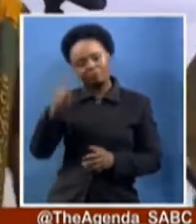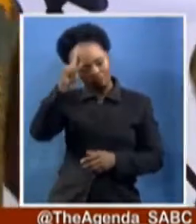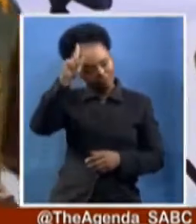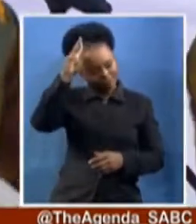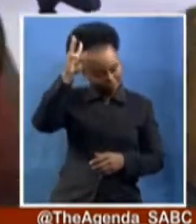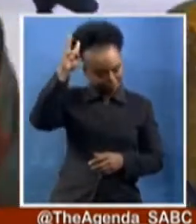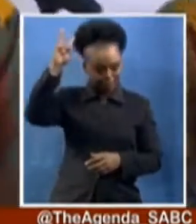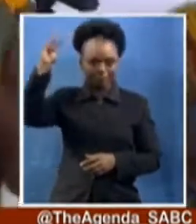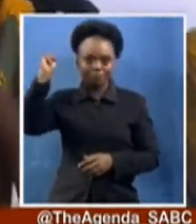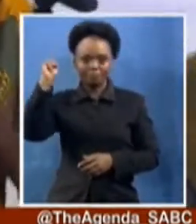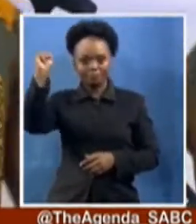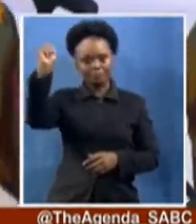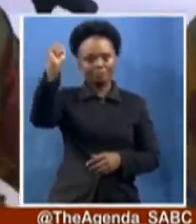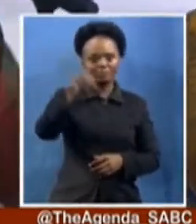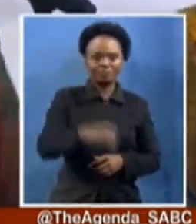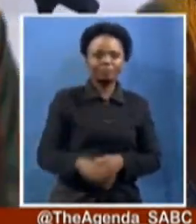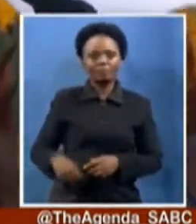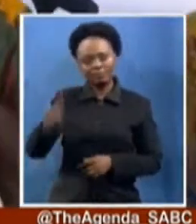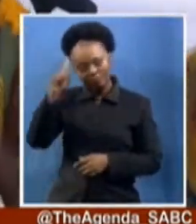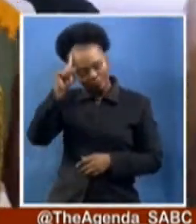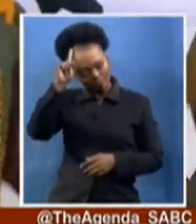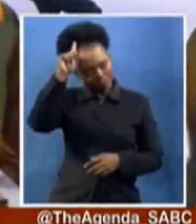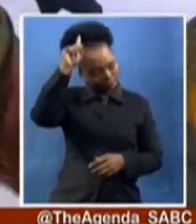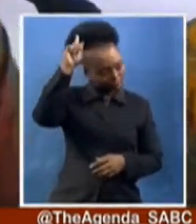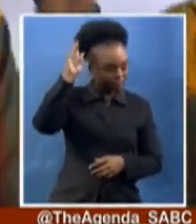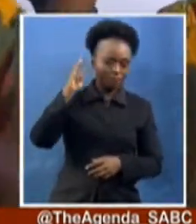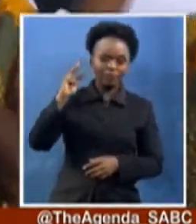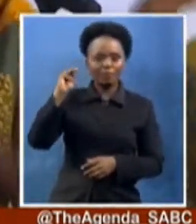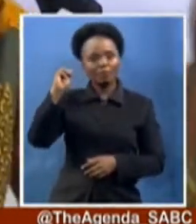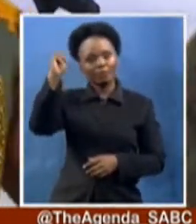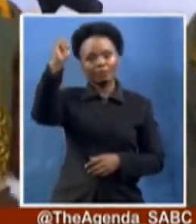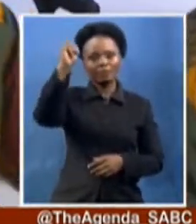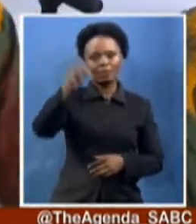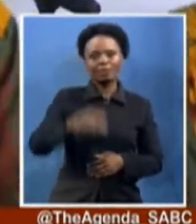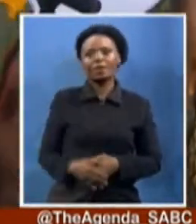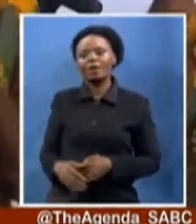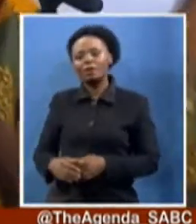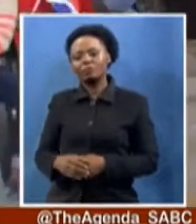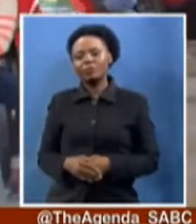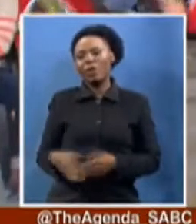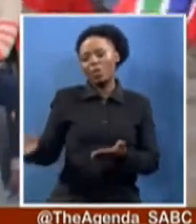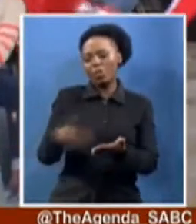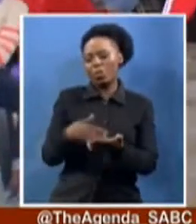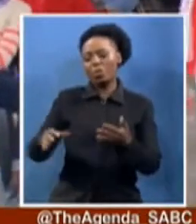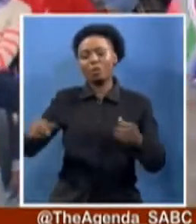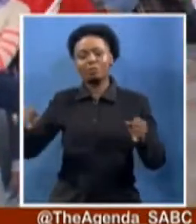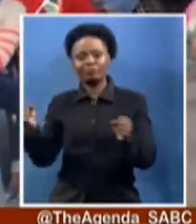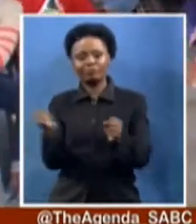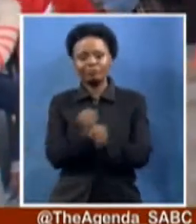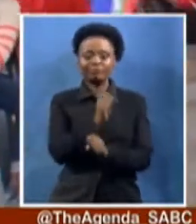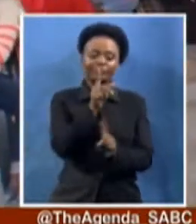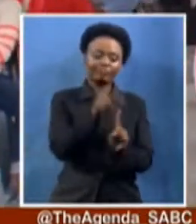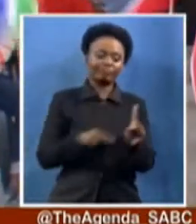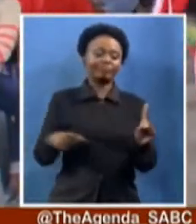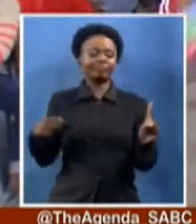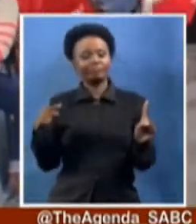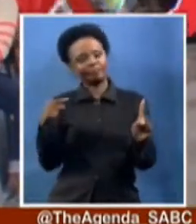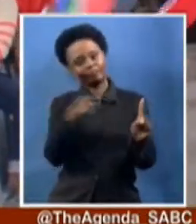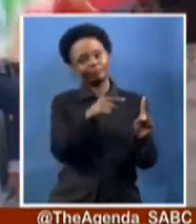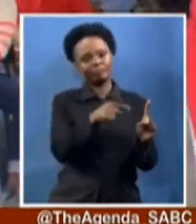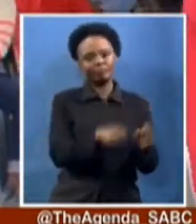Mandela. Nelson Mandela. Hauna yatswana liyena.